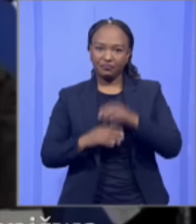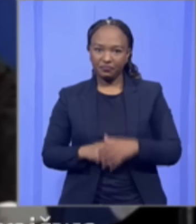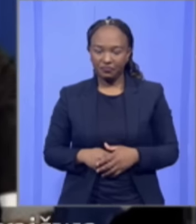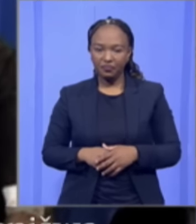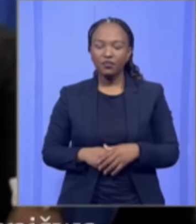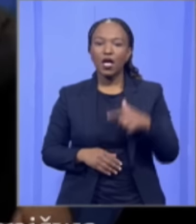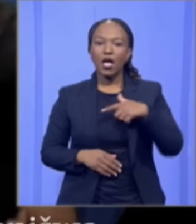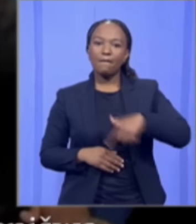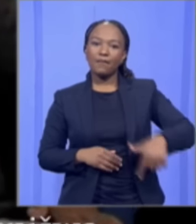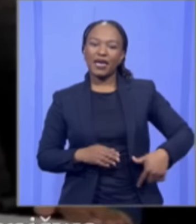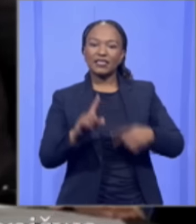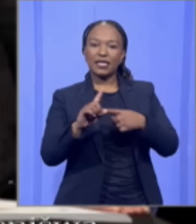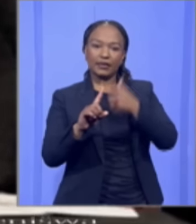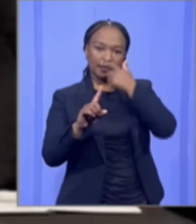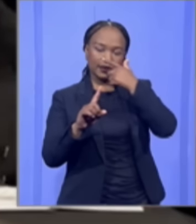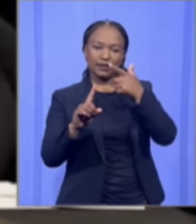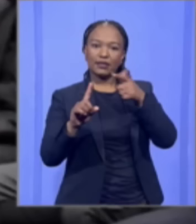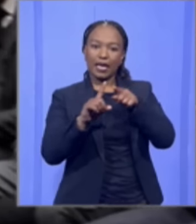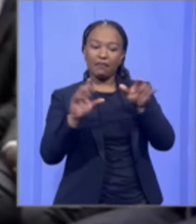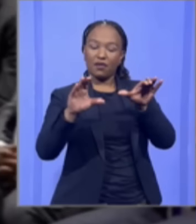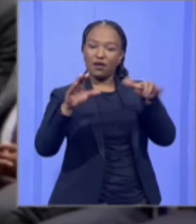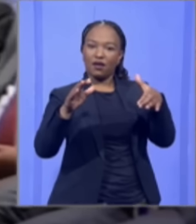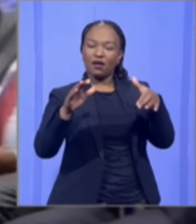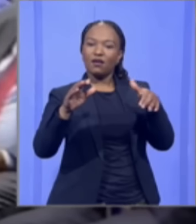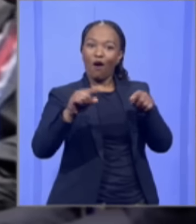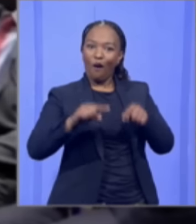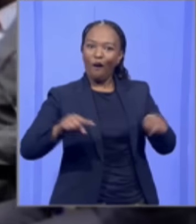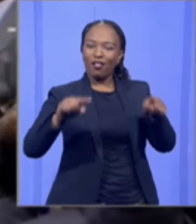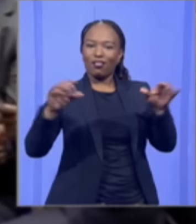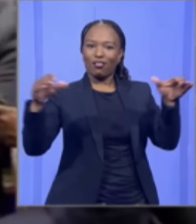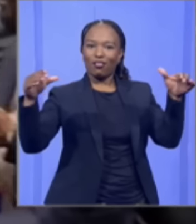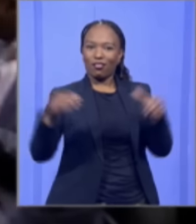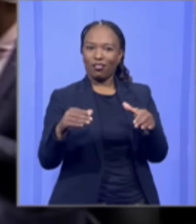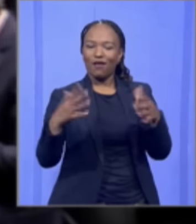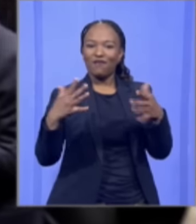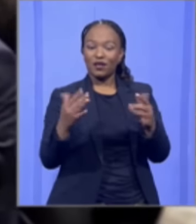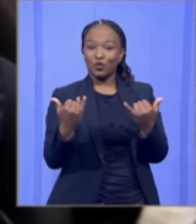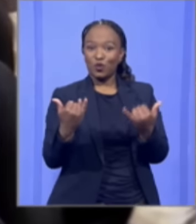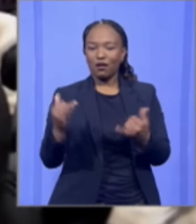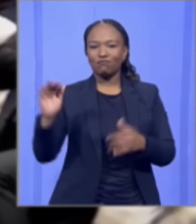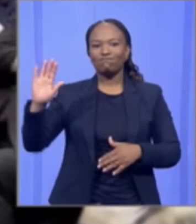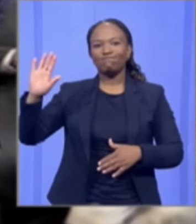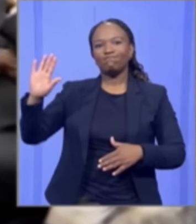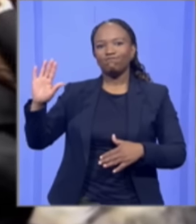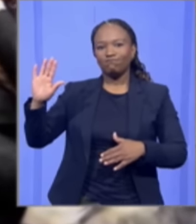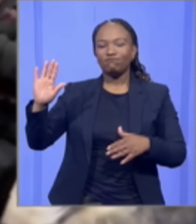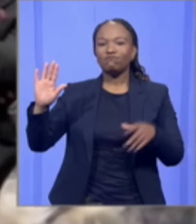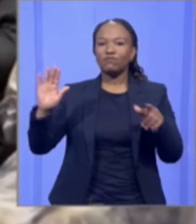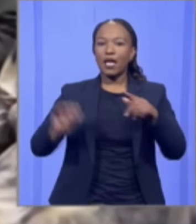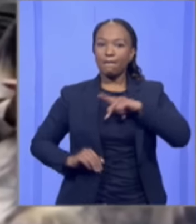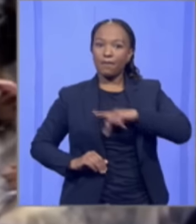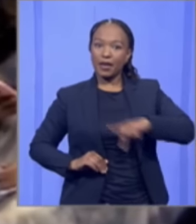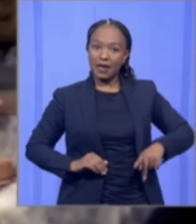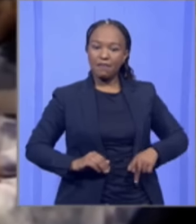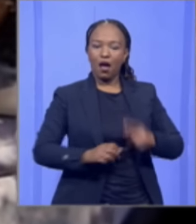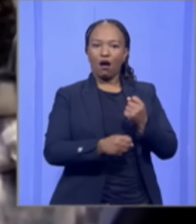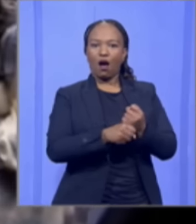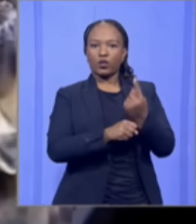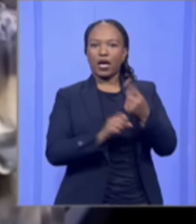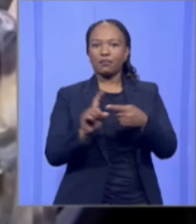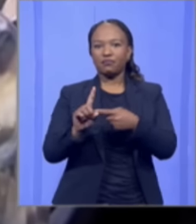mopresidente Cyril Ramaphosa mmušong wa botegi wa bosetšhaba e hlole e enišwa lehono mo latonakgolo ya Gauteng Panyaza Lesufi go letetše gore